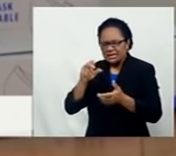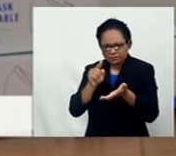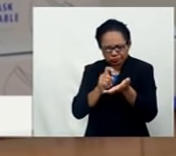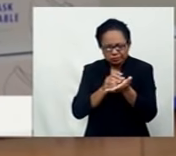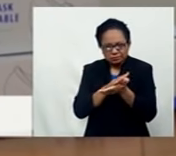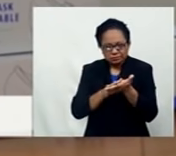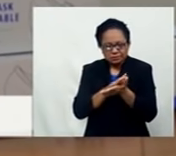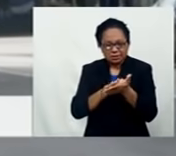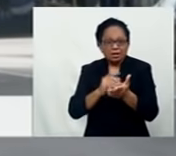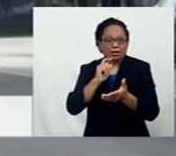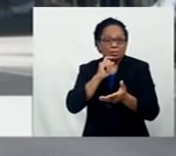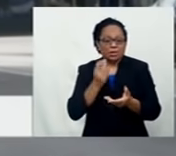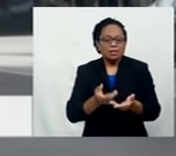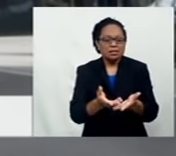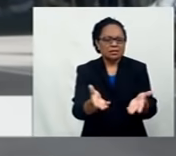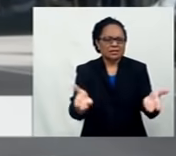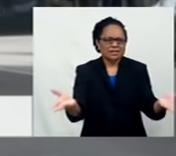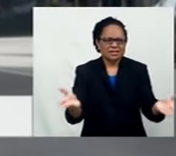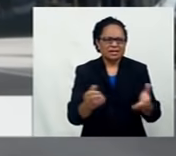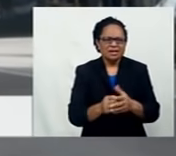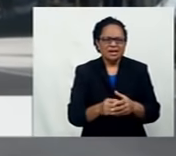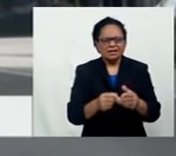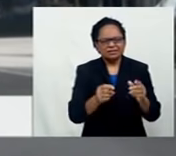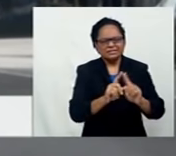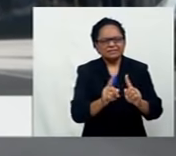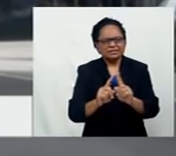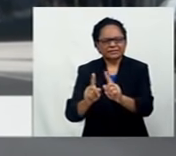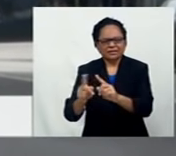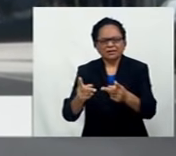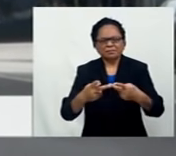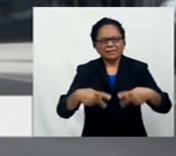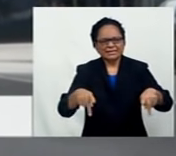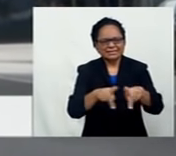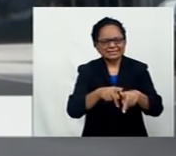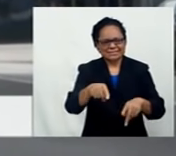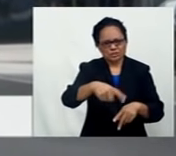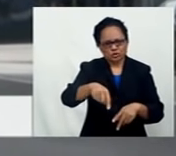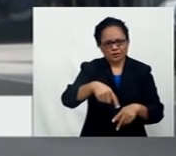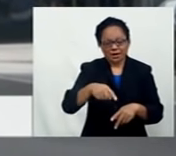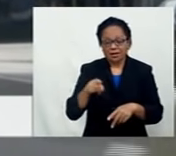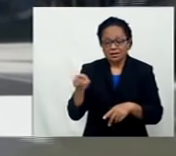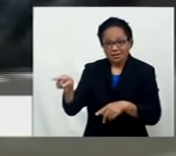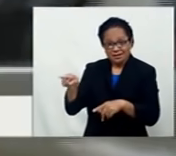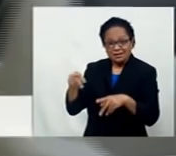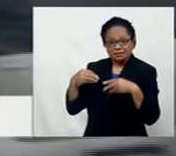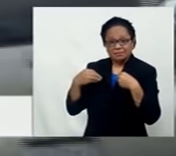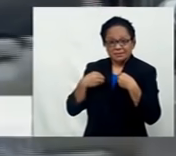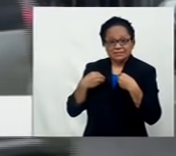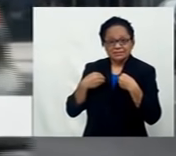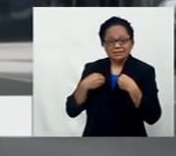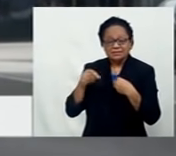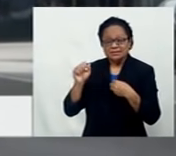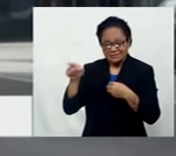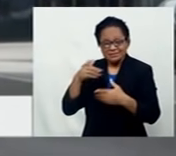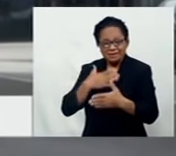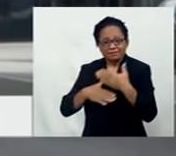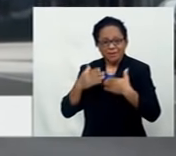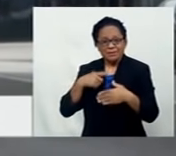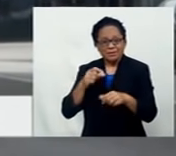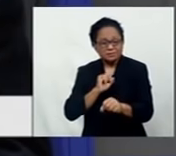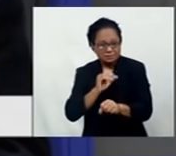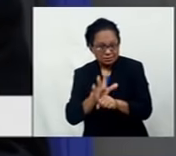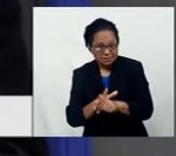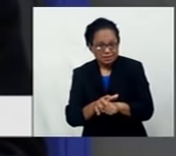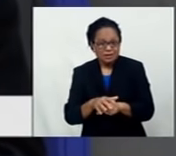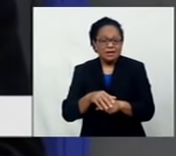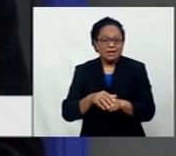be distributed to informal settlements around Suva. Tikondondua says these businesses are not immune to the effects of the pandemic and have also